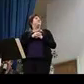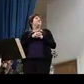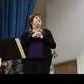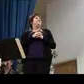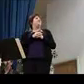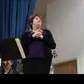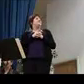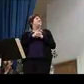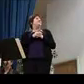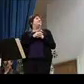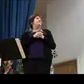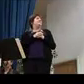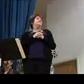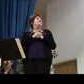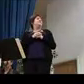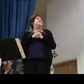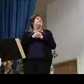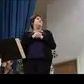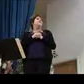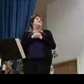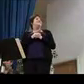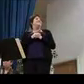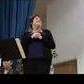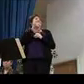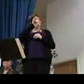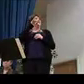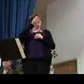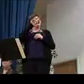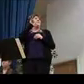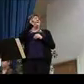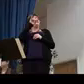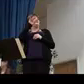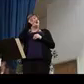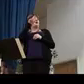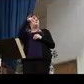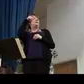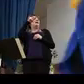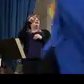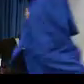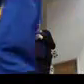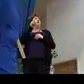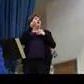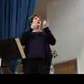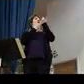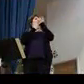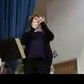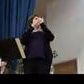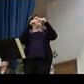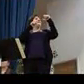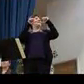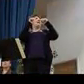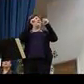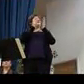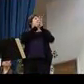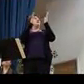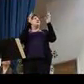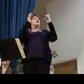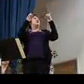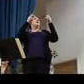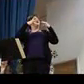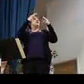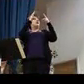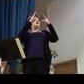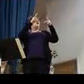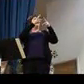Science. Jeremy Todd Page, Associate of Science, General Education. Associate of Arts, General Education.